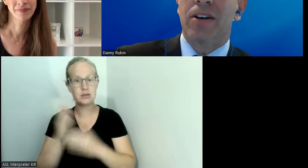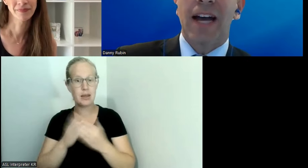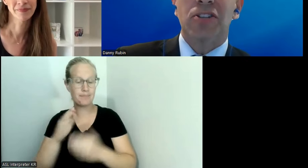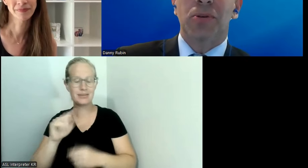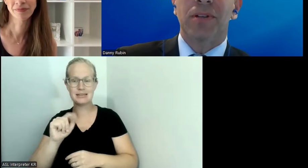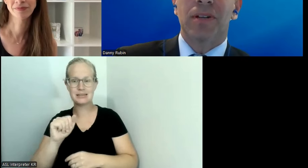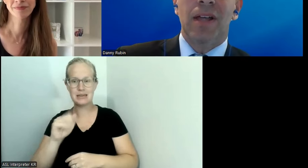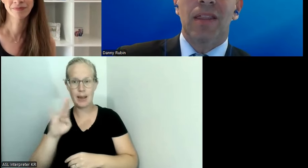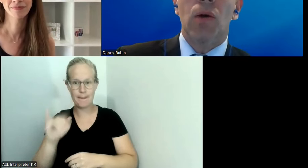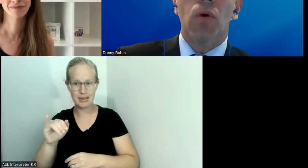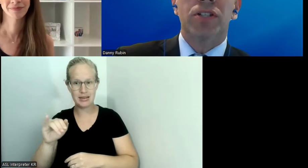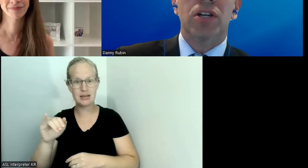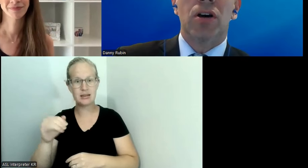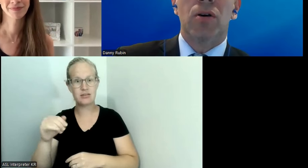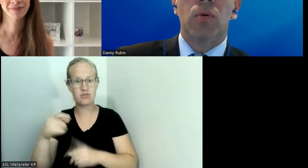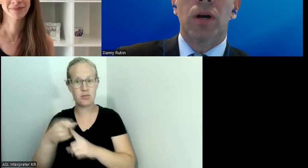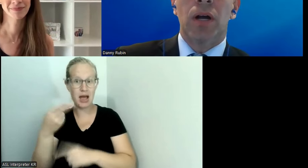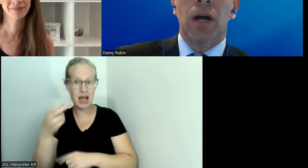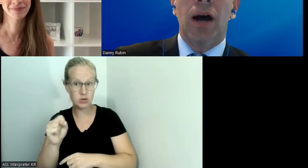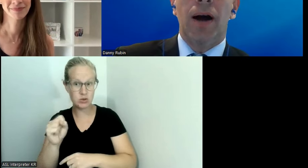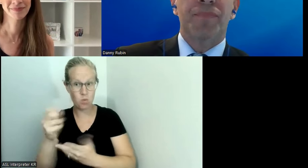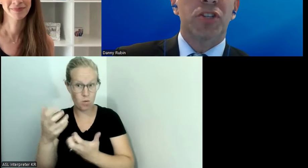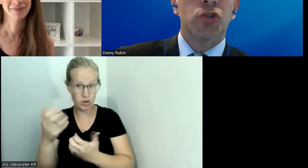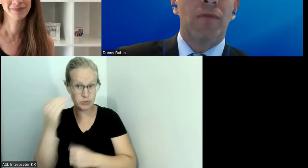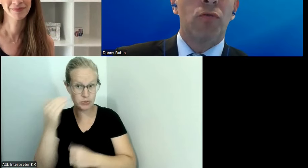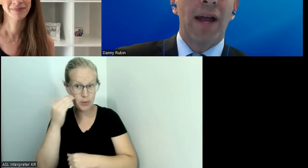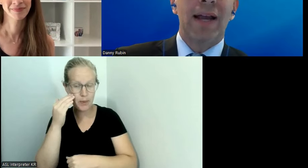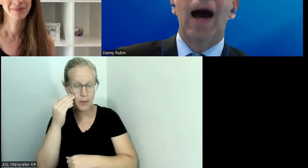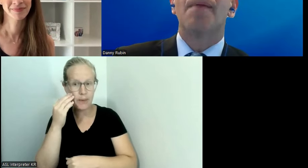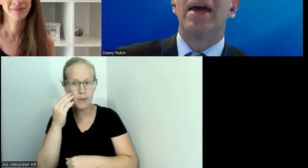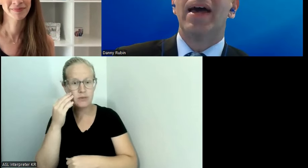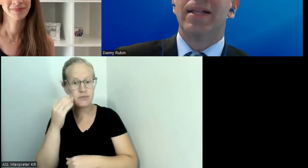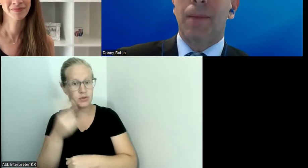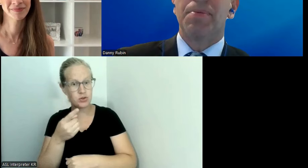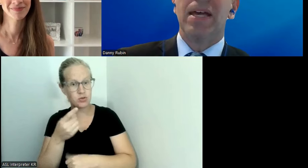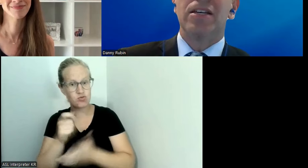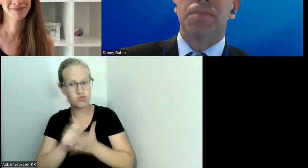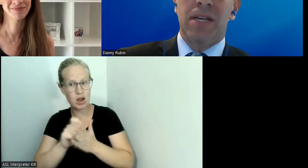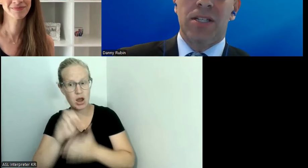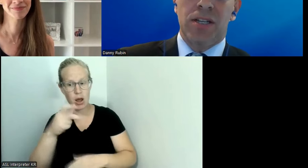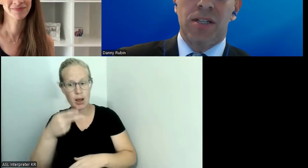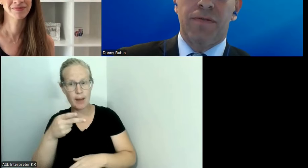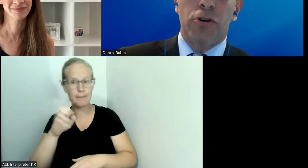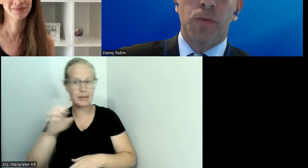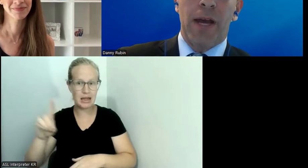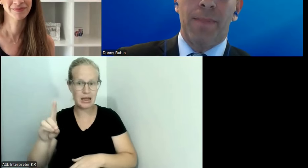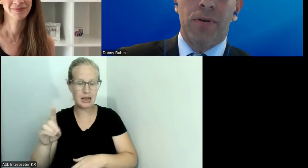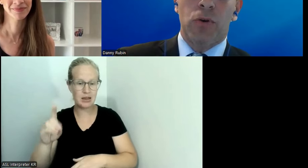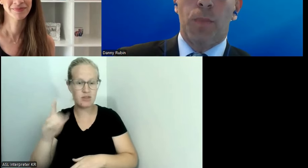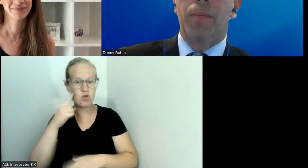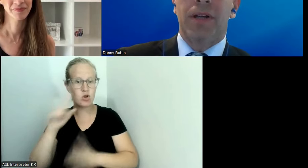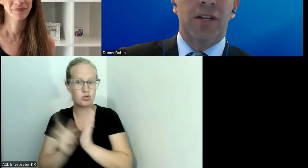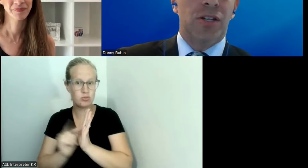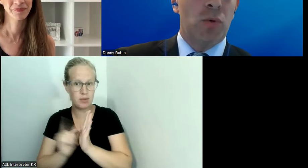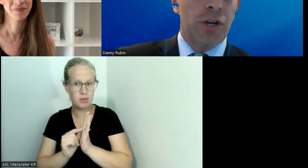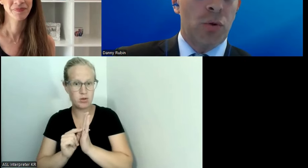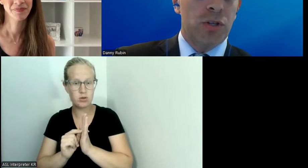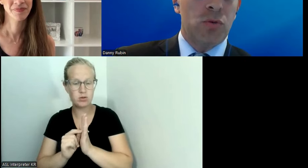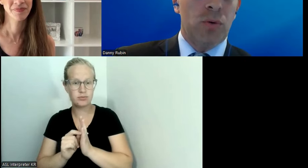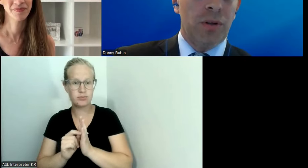and the high school. They want to know, um, did you ever write op-eds like opinion pieces for newspapers or